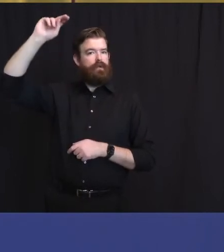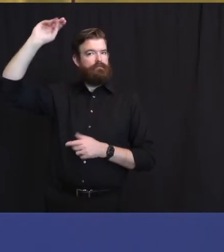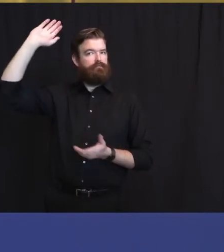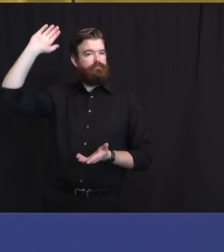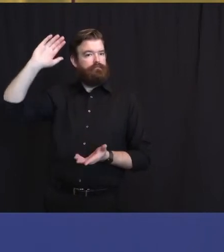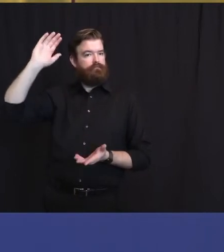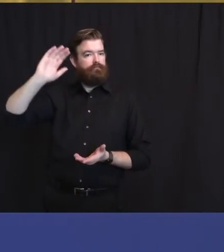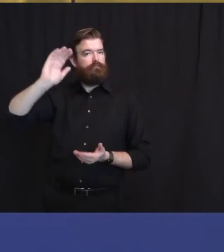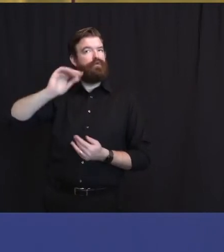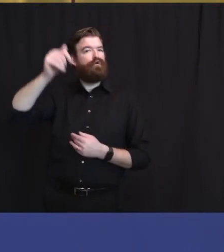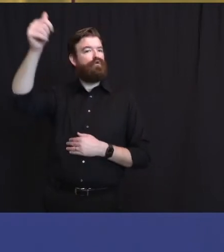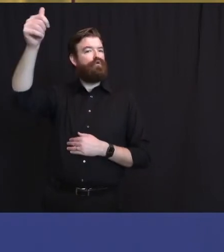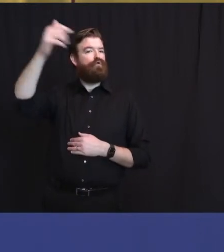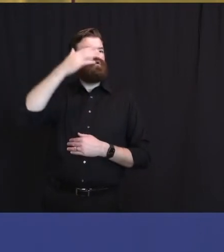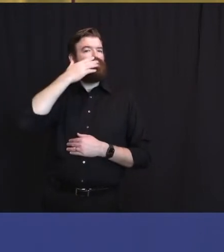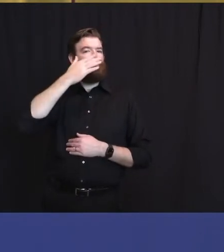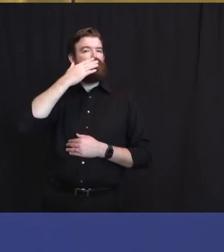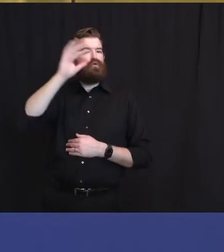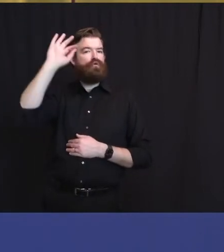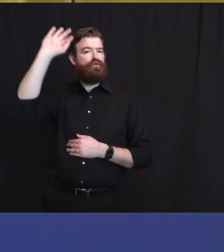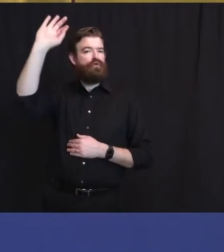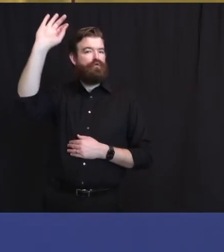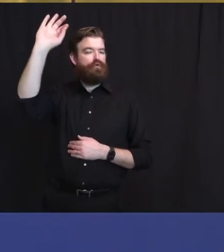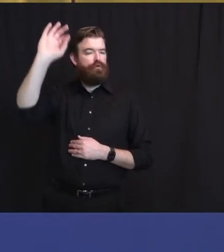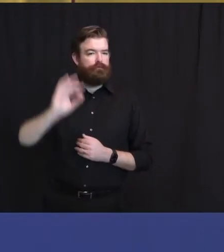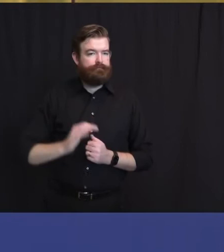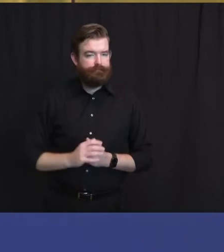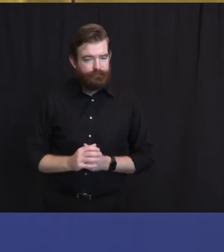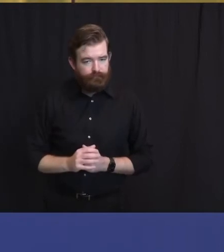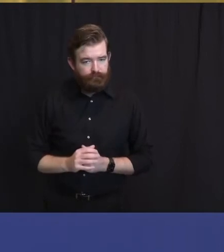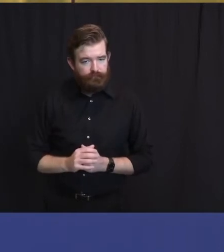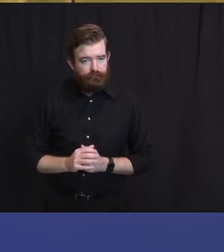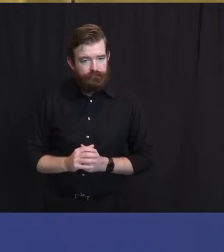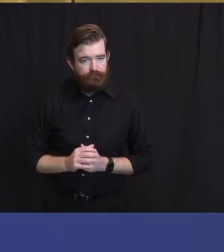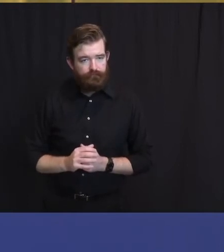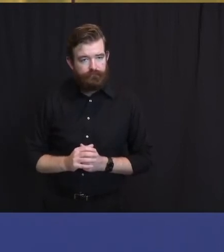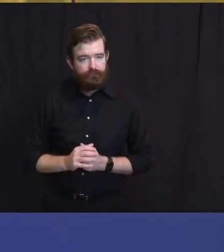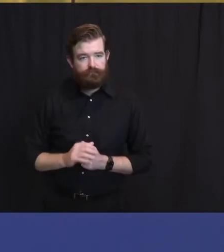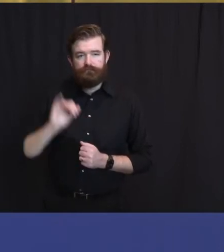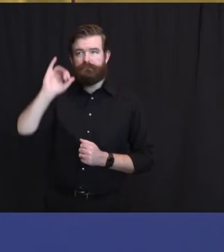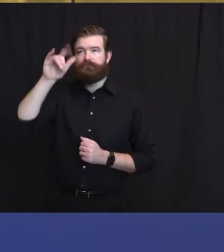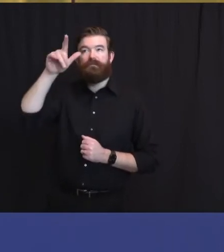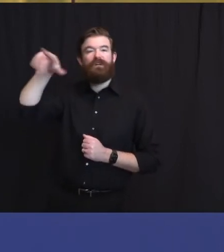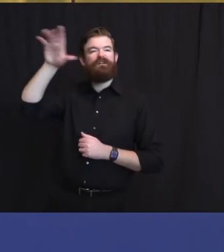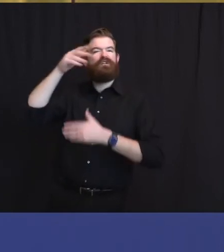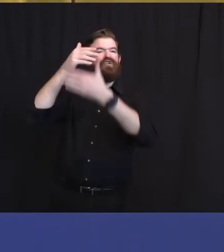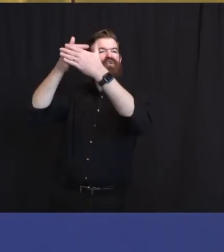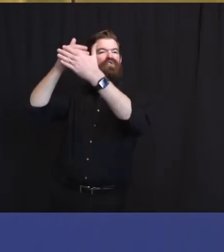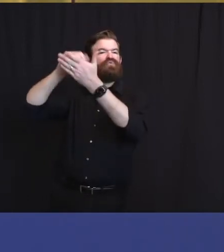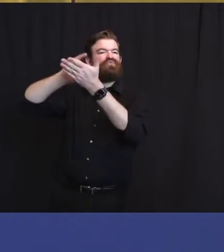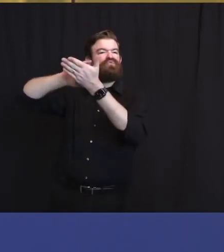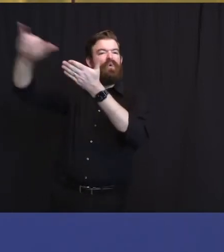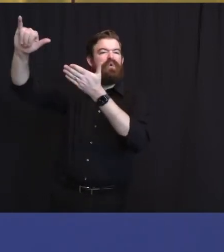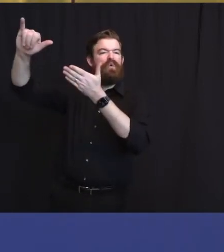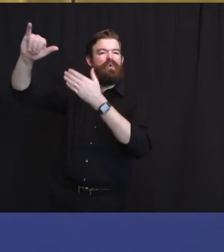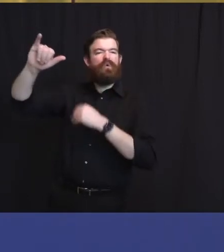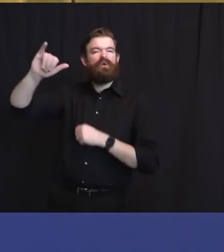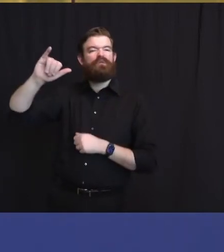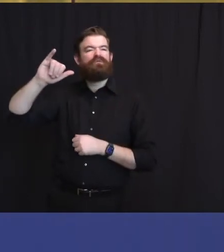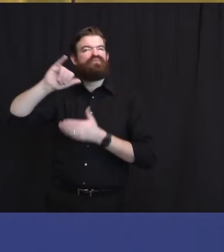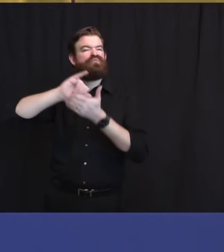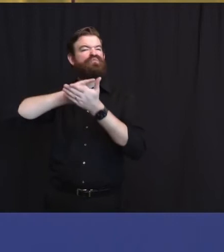the county numbers in the metro, New York counties today, Bergen, every one of these cases obviously we take